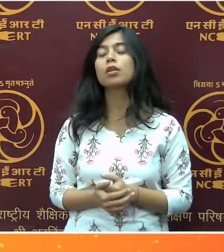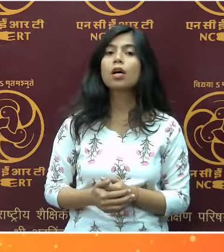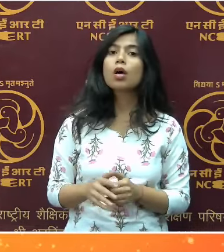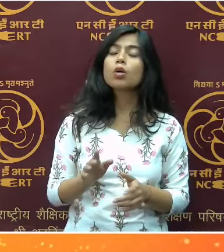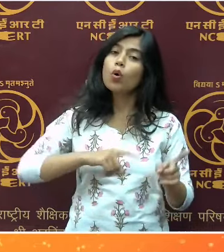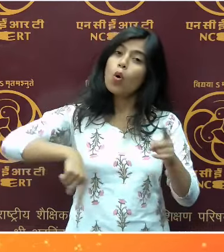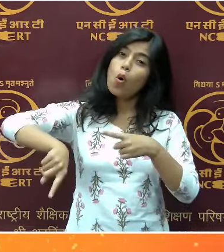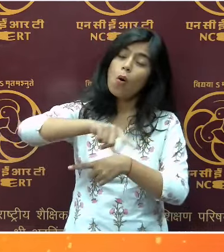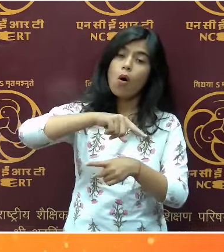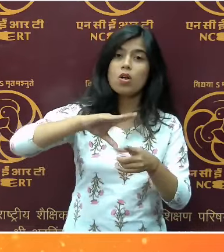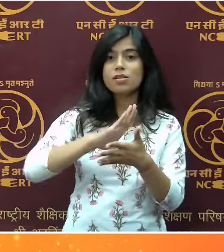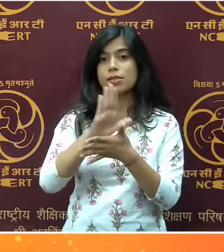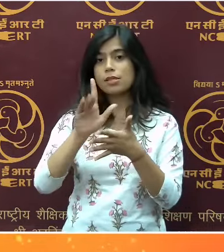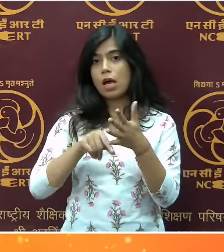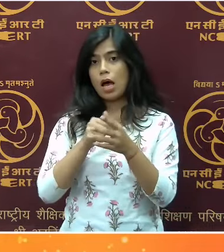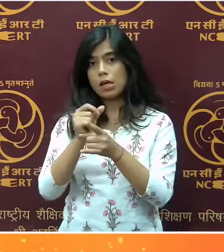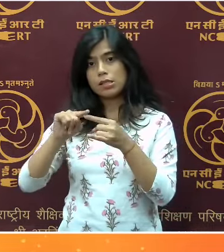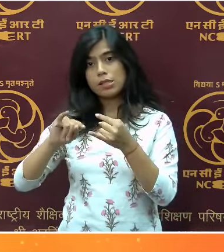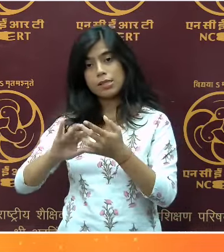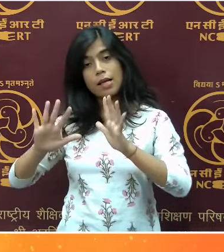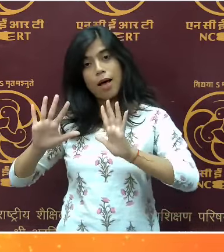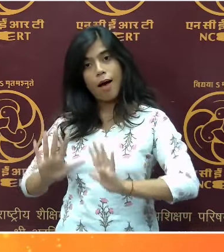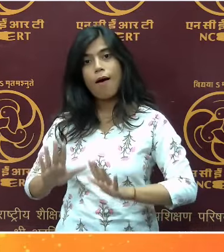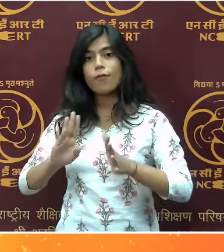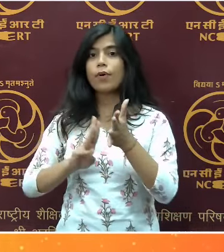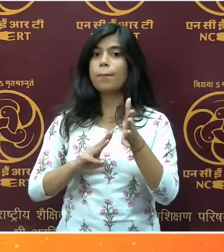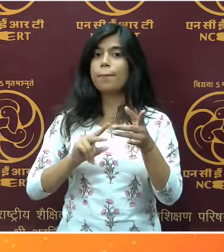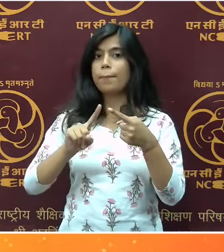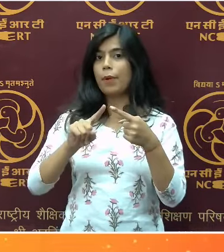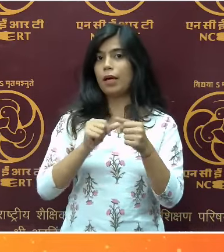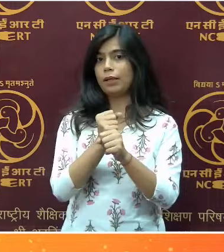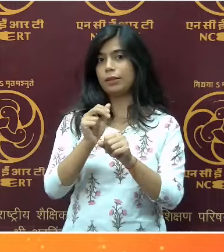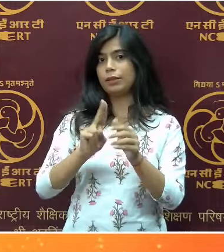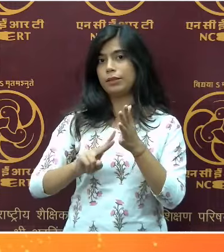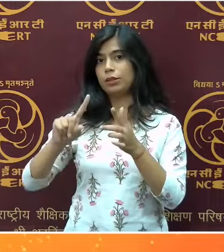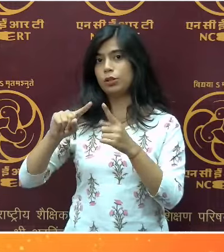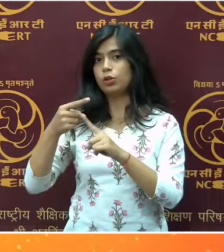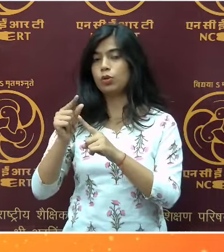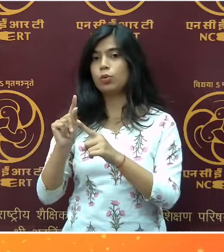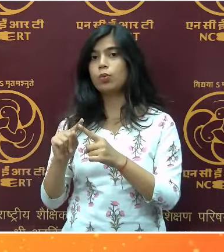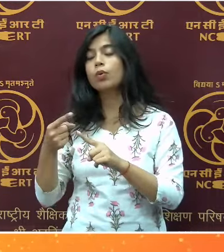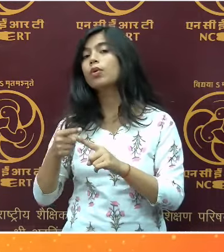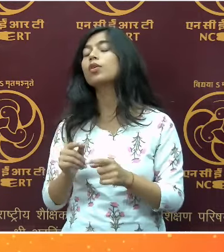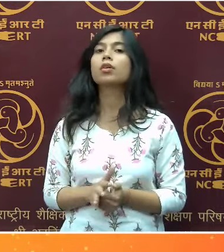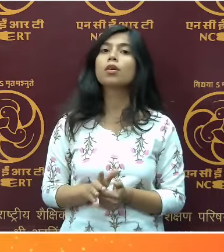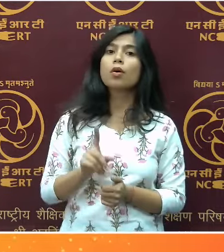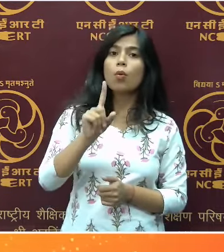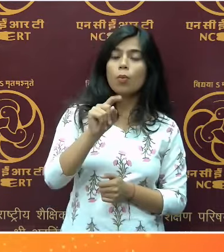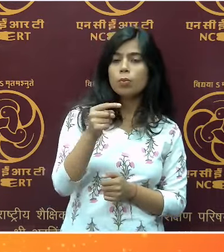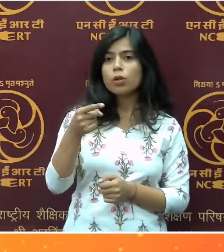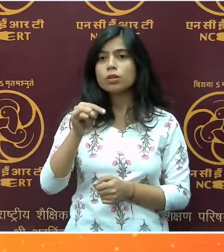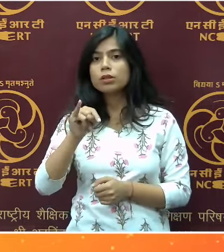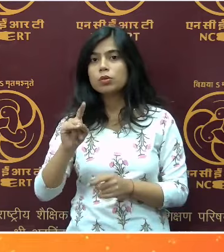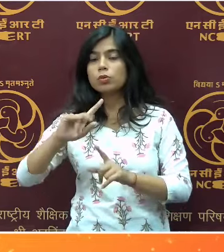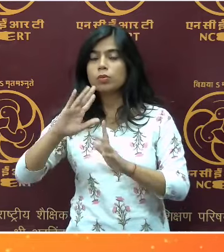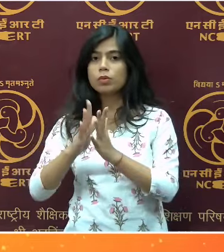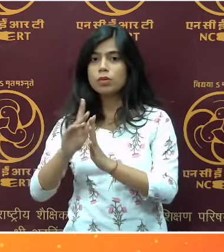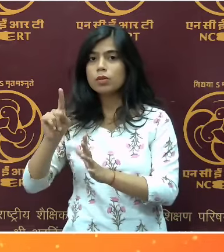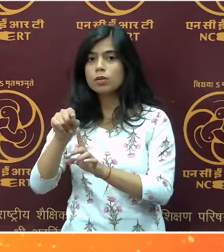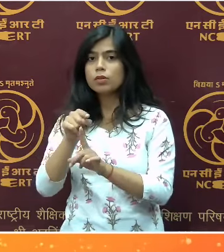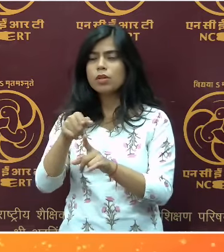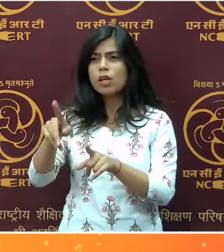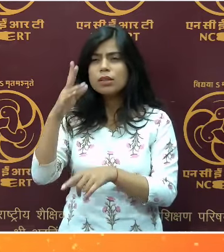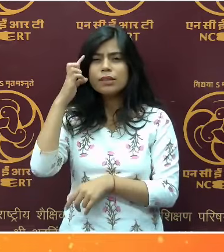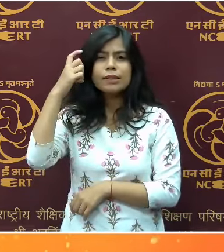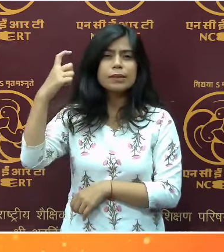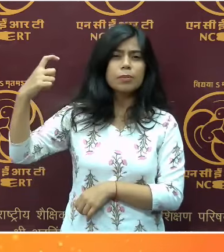magnitude. We can call that as a value of the charge, that is 1.6 into 10 power minus 19 coulomb. Suppose this